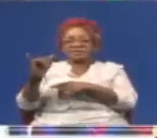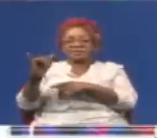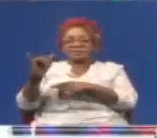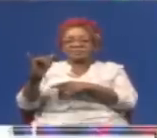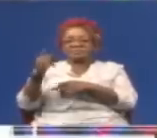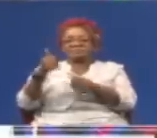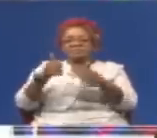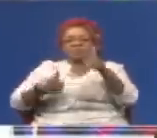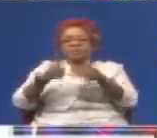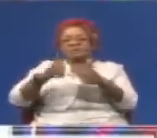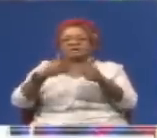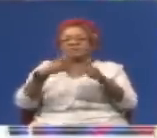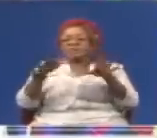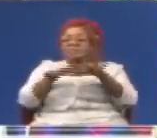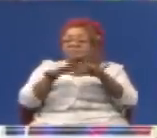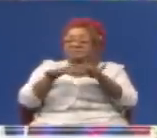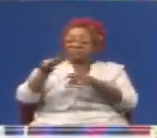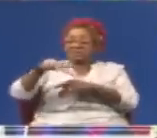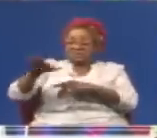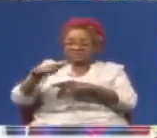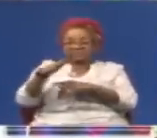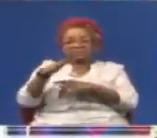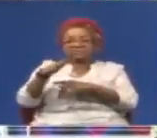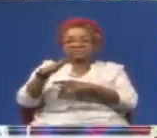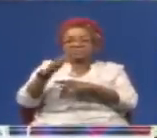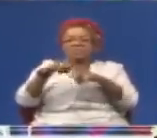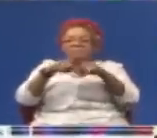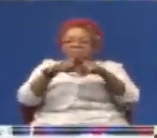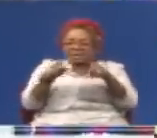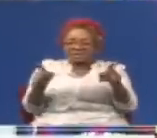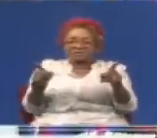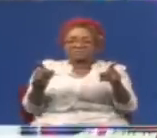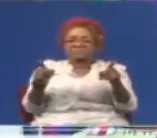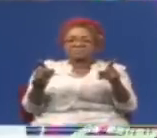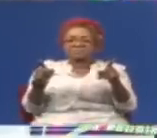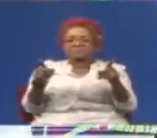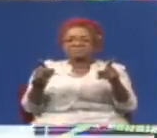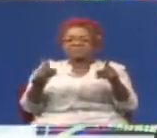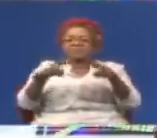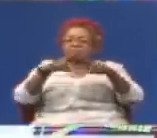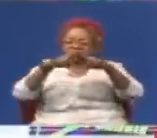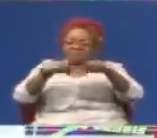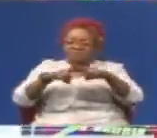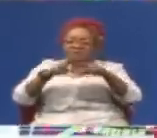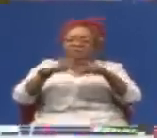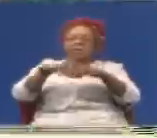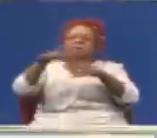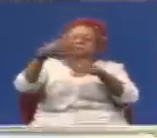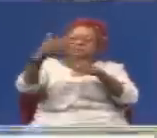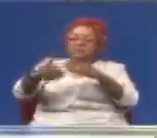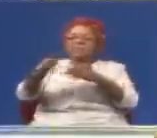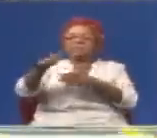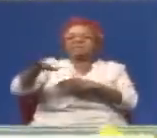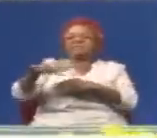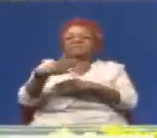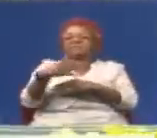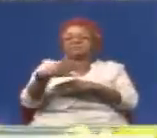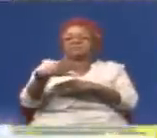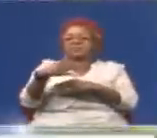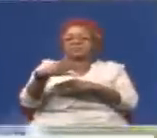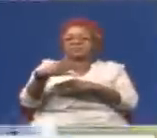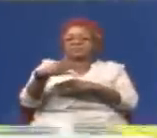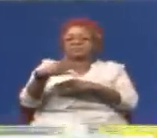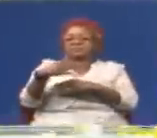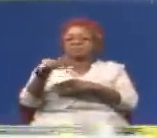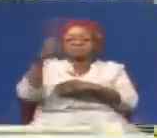going to have members of parliament, but they are going to sit outside parliament. It was widely